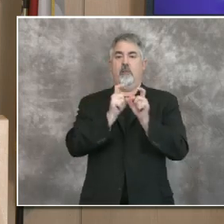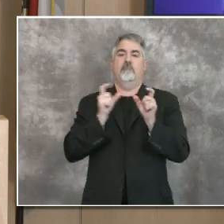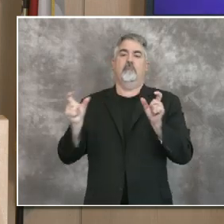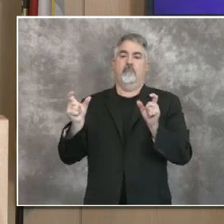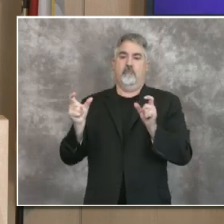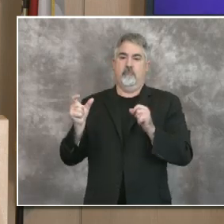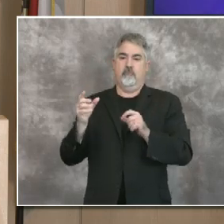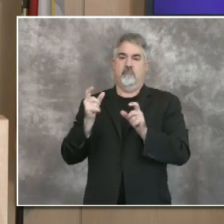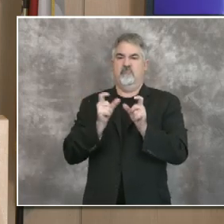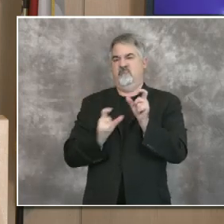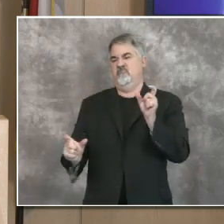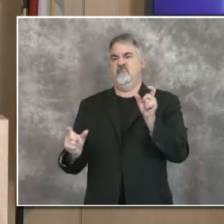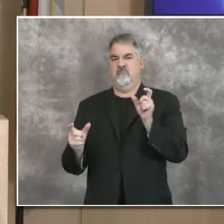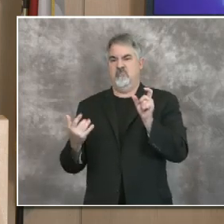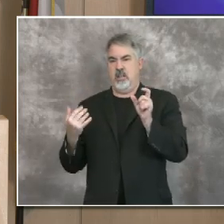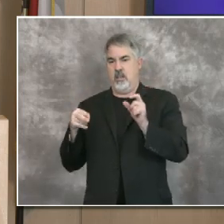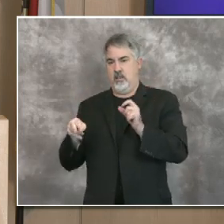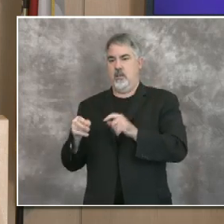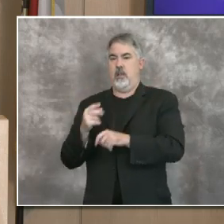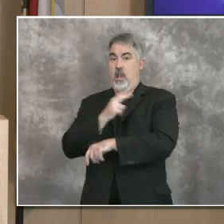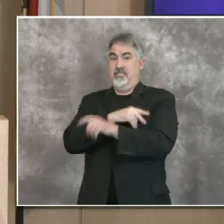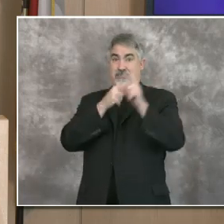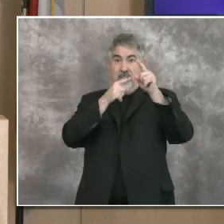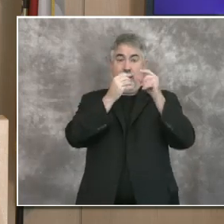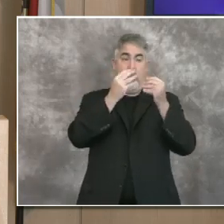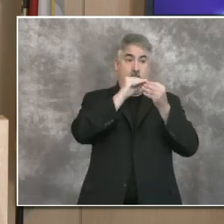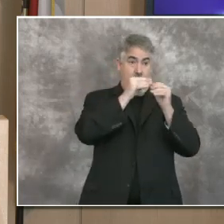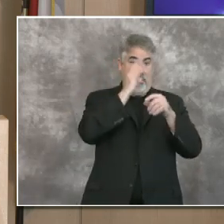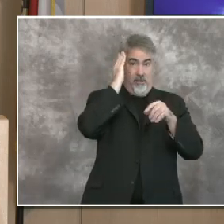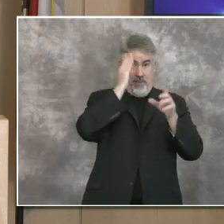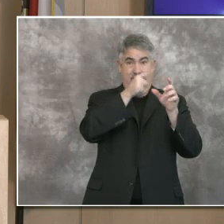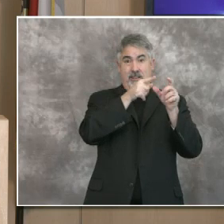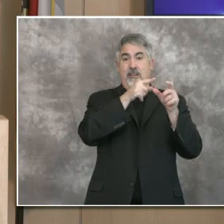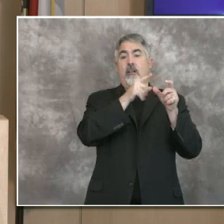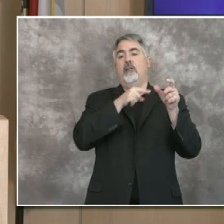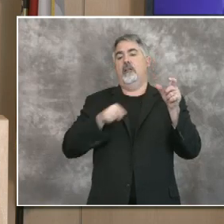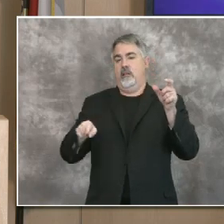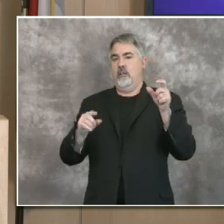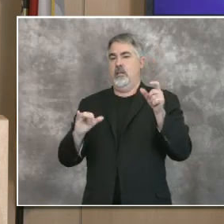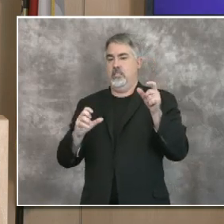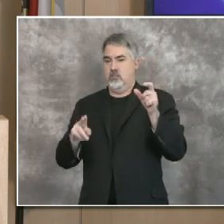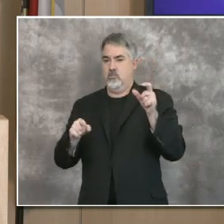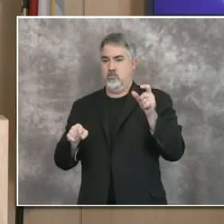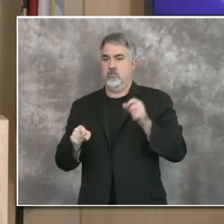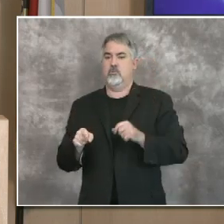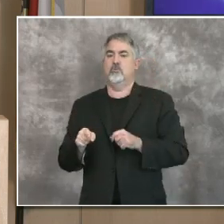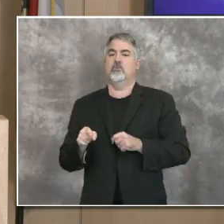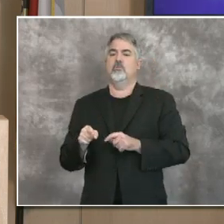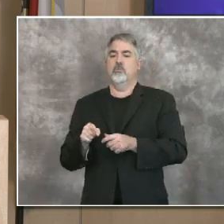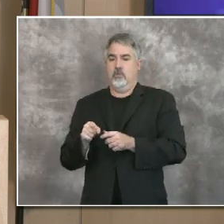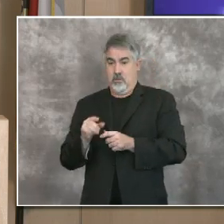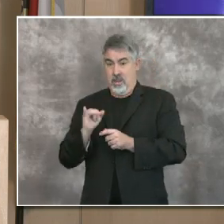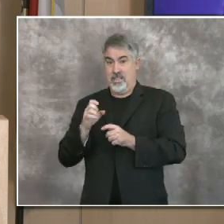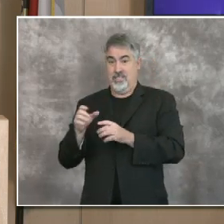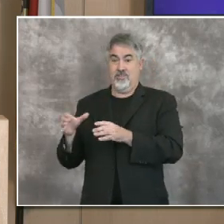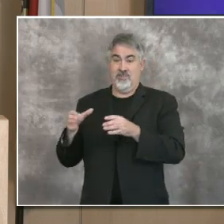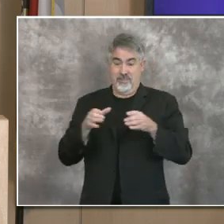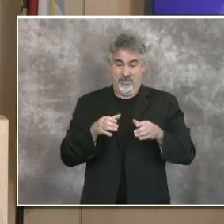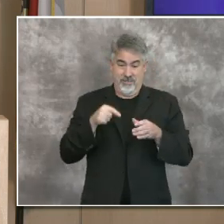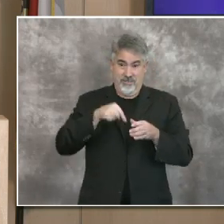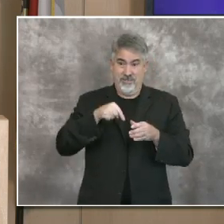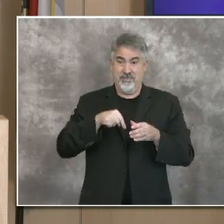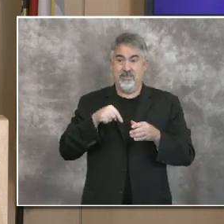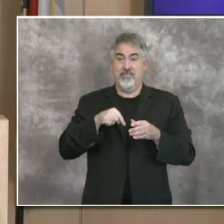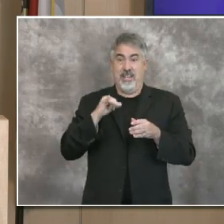hospitalizations. So when we've been sharing with you in recent days the number of COVID-related hospitalizations, the ICU